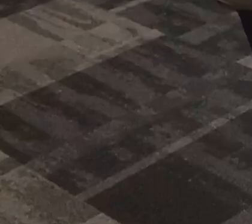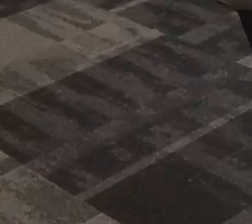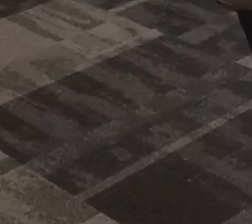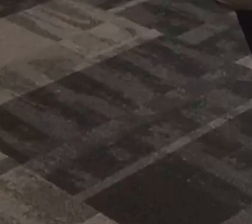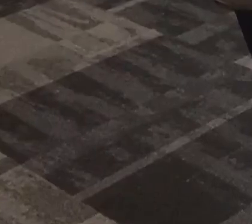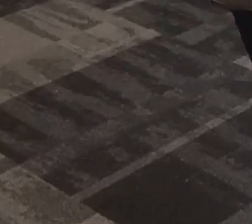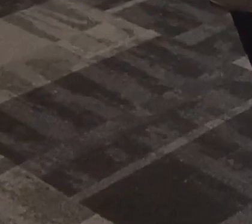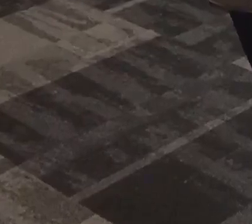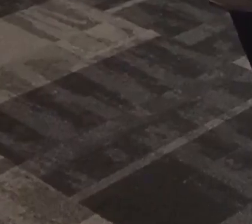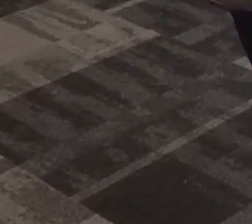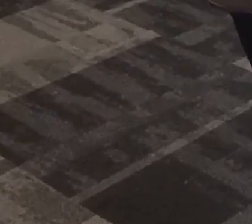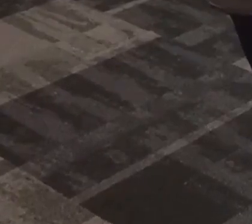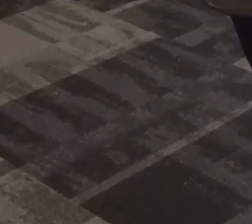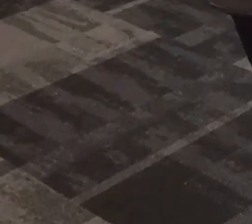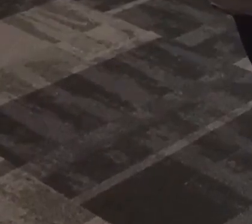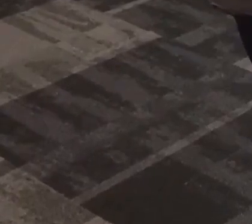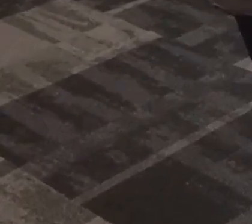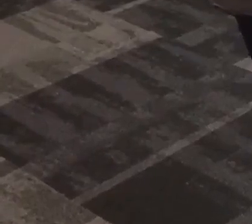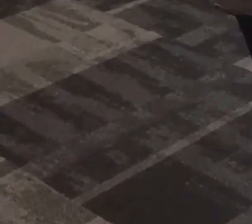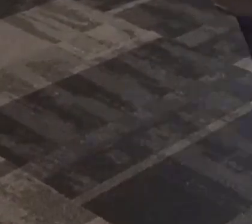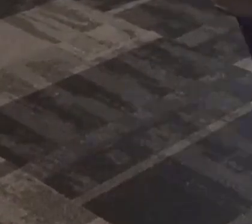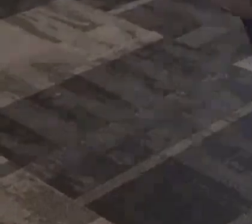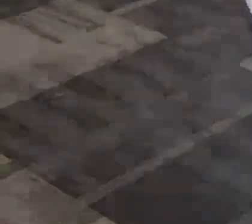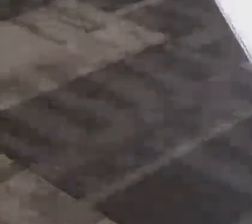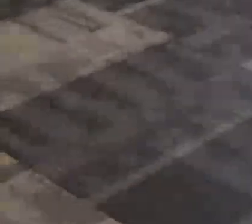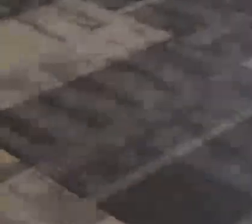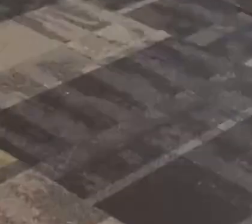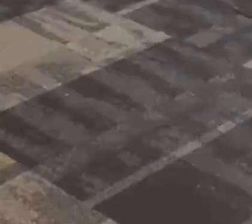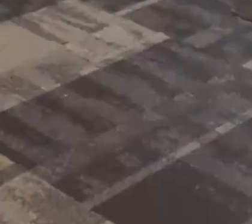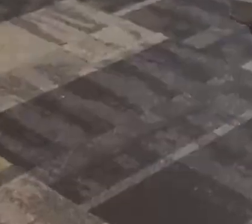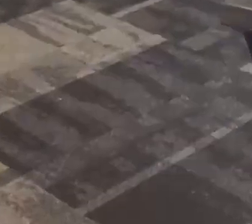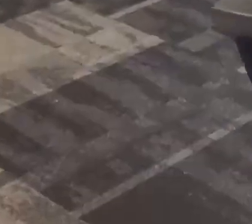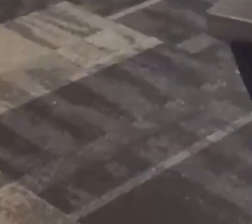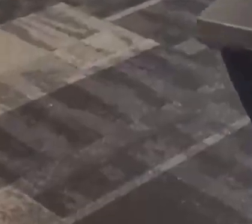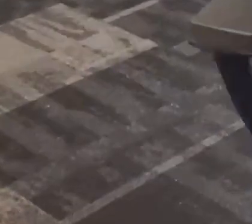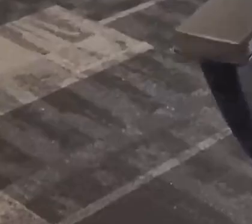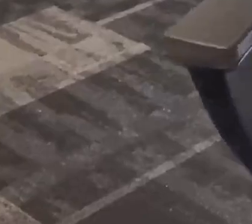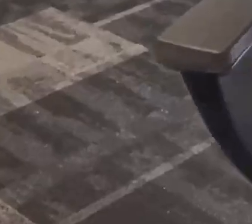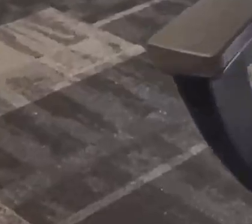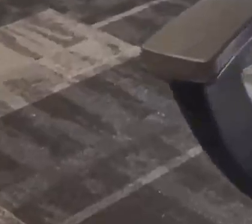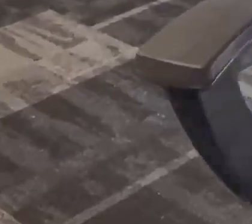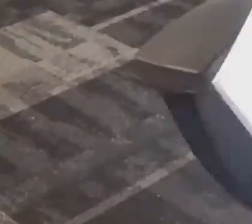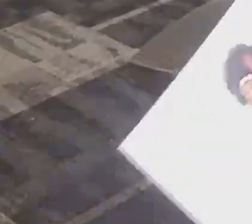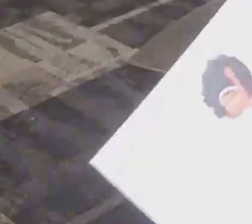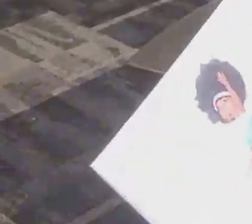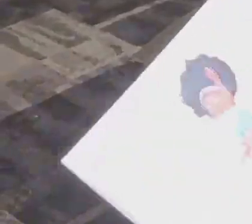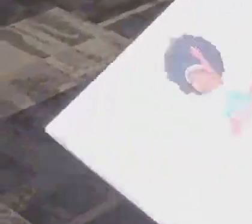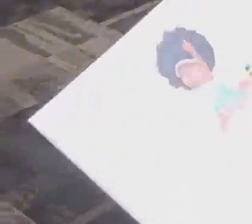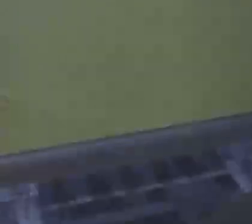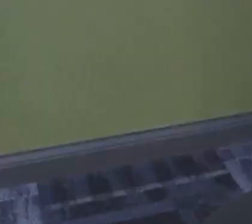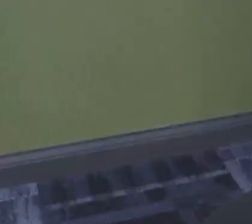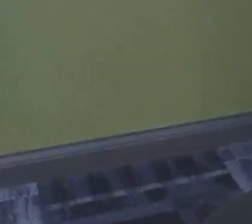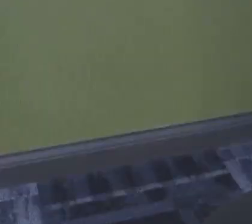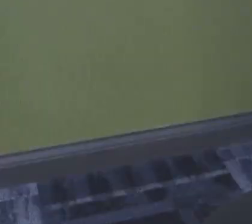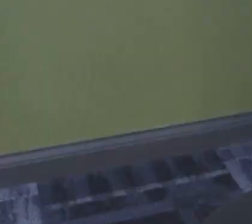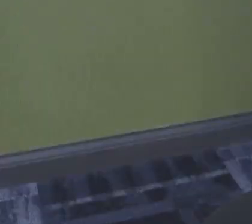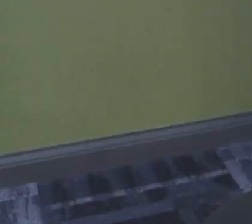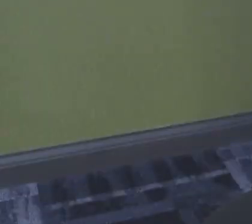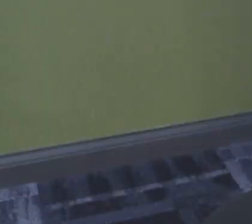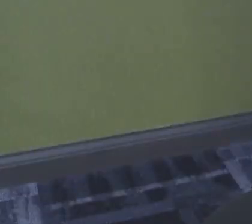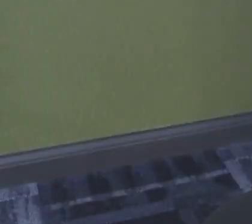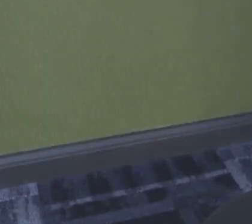up of asking me and not getting the responses that she wanted. And she just started to write, and she kept going on, and she just